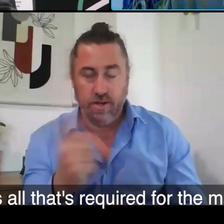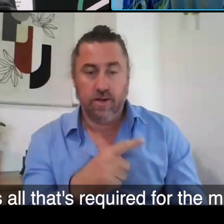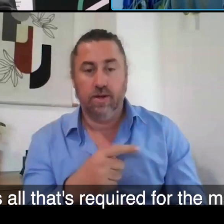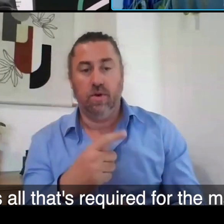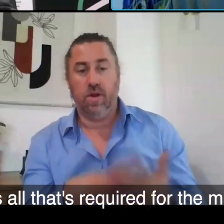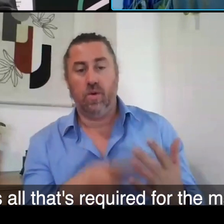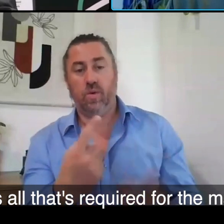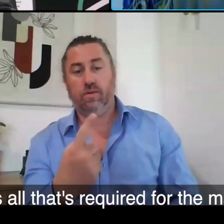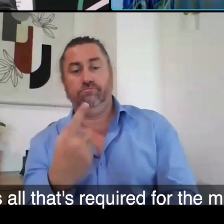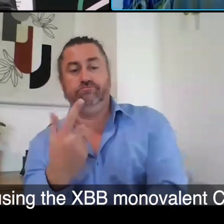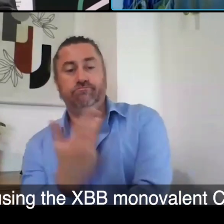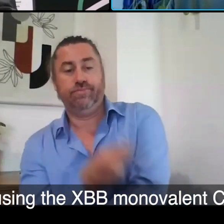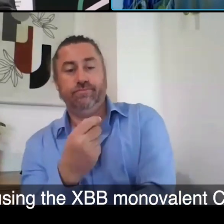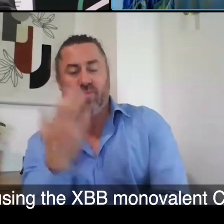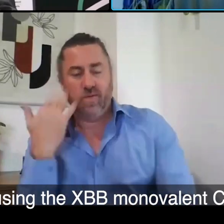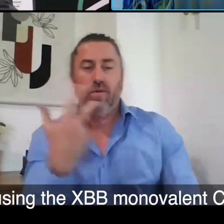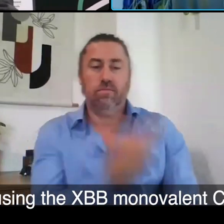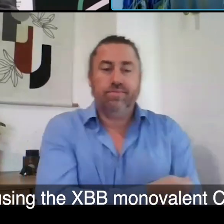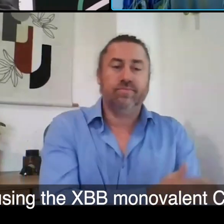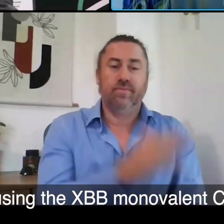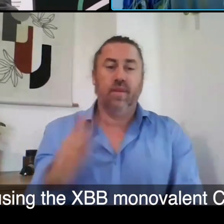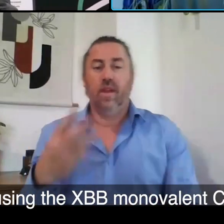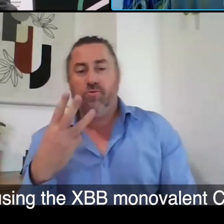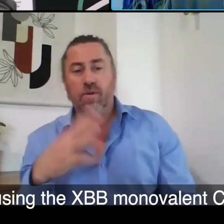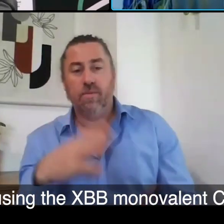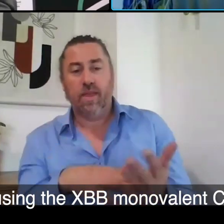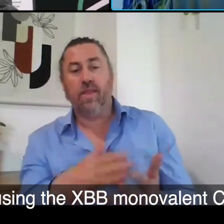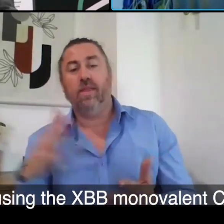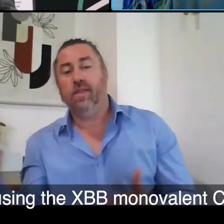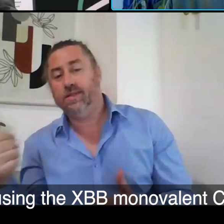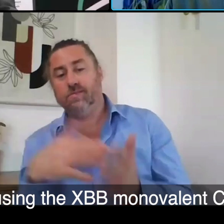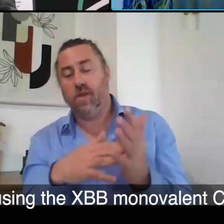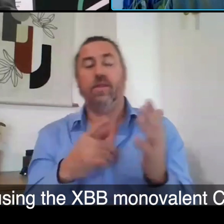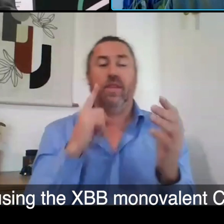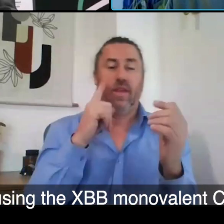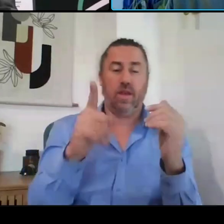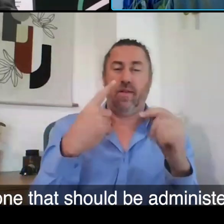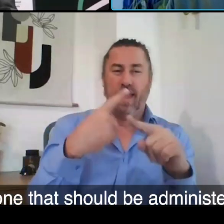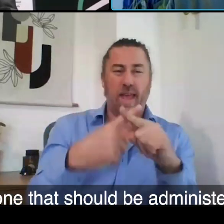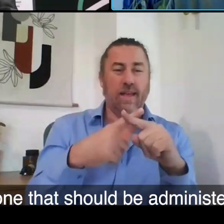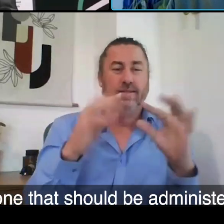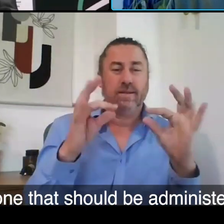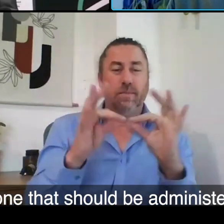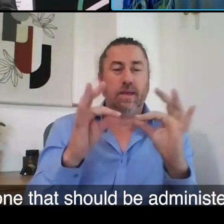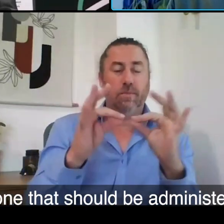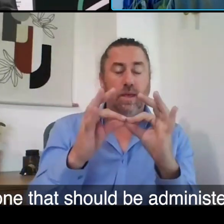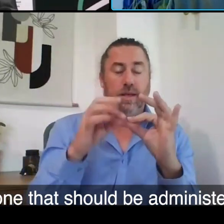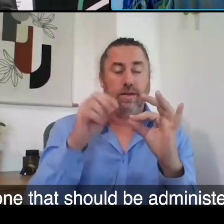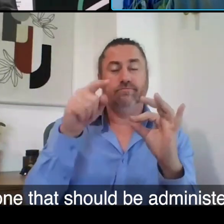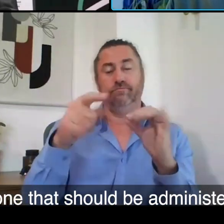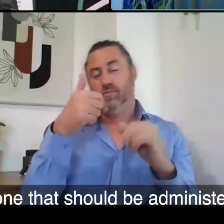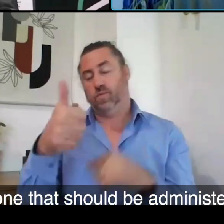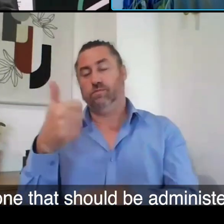that's required for the majority. We recommend using the XBB monovalent COVID vaccine as the one that should be